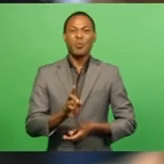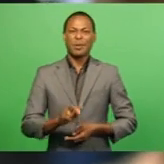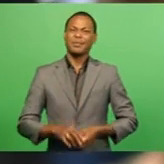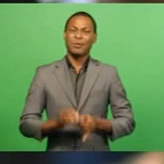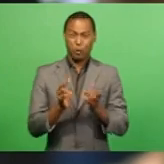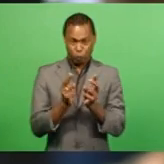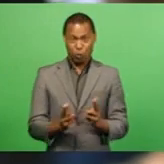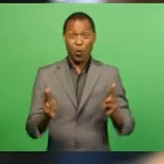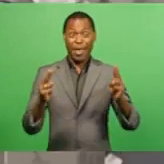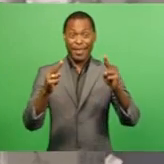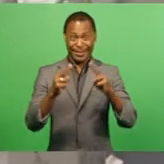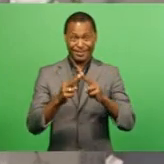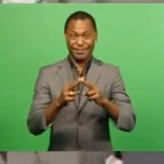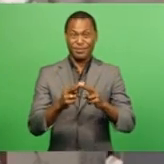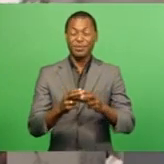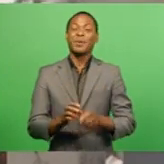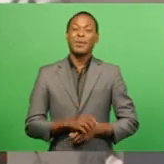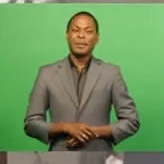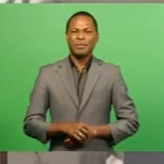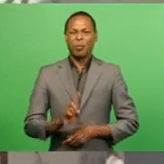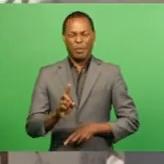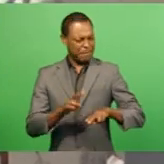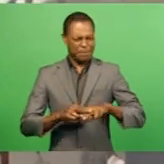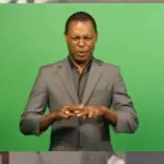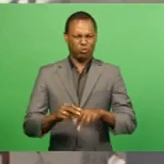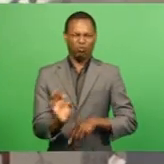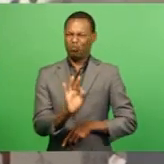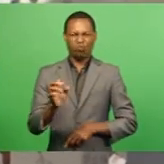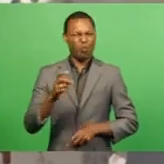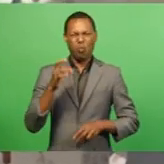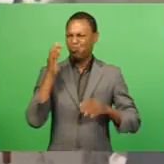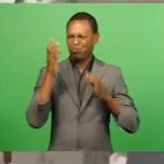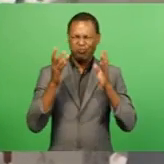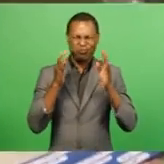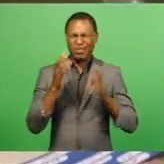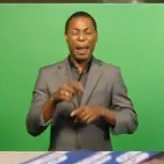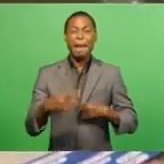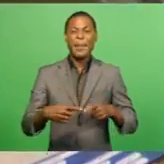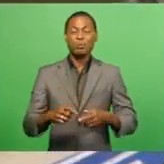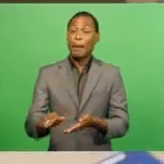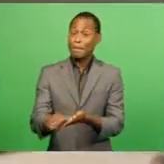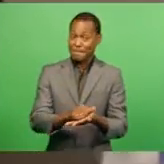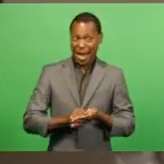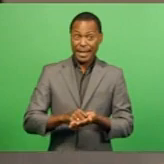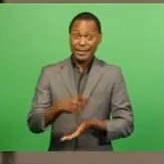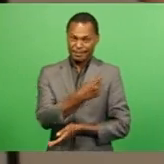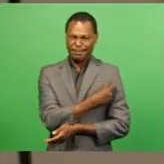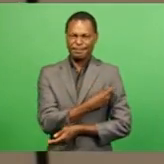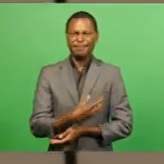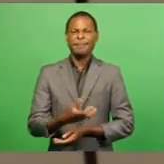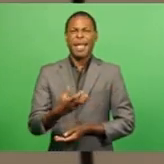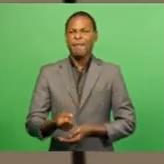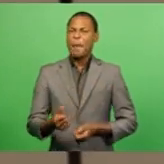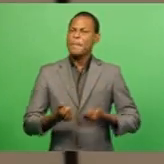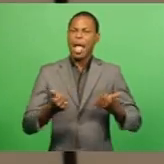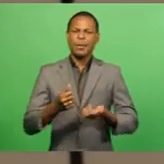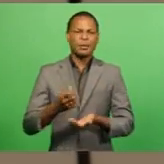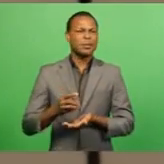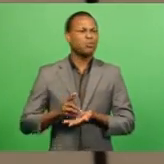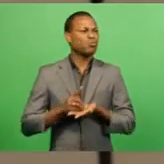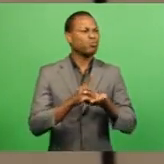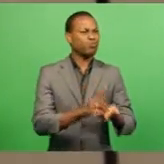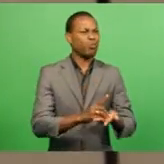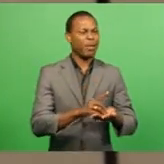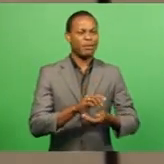resident coordinator says Fiji does not need to worry about buying the vaccines as they have many donor partners willing to assist. The